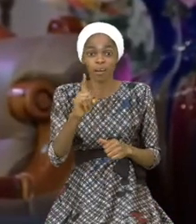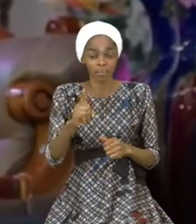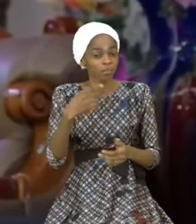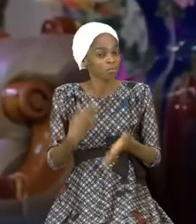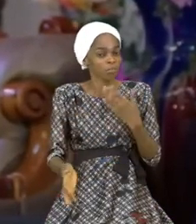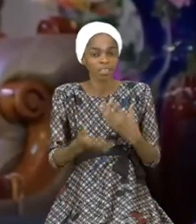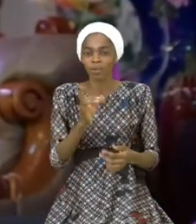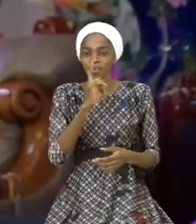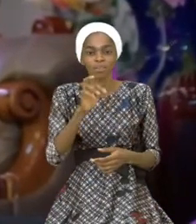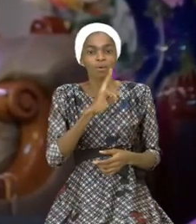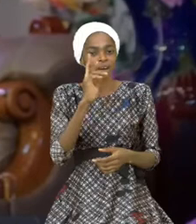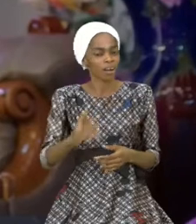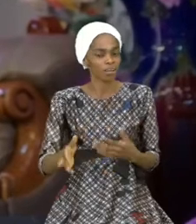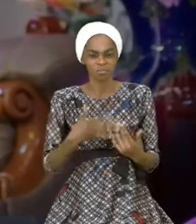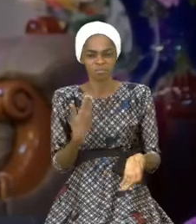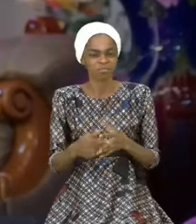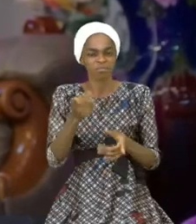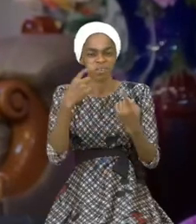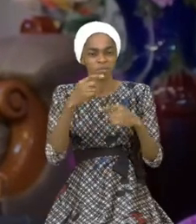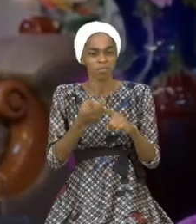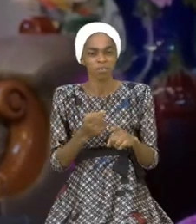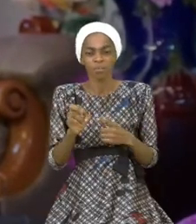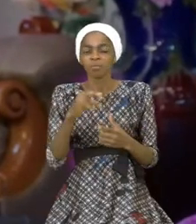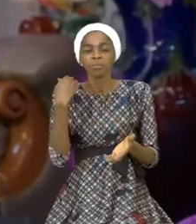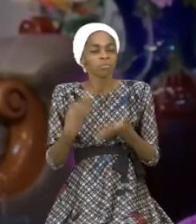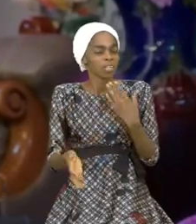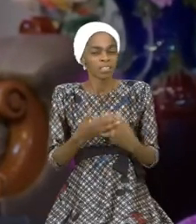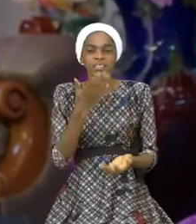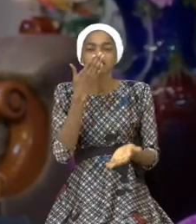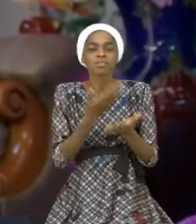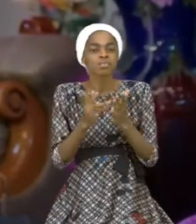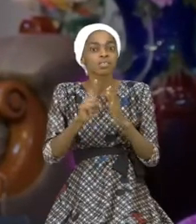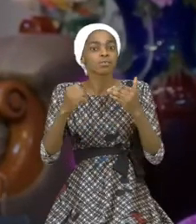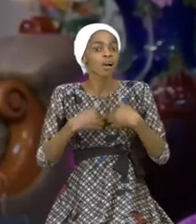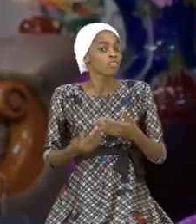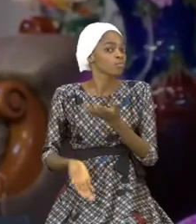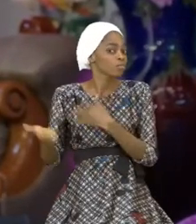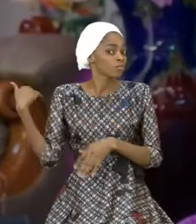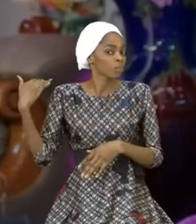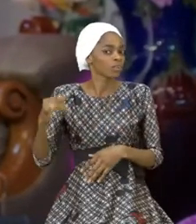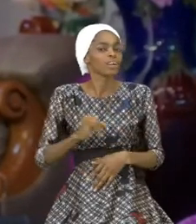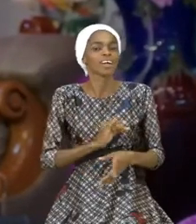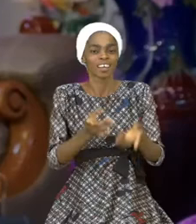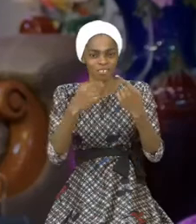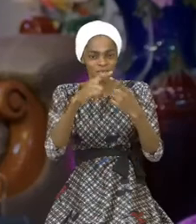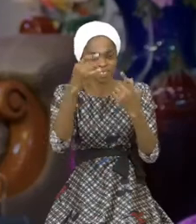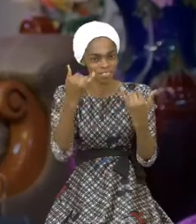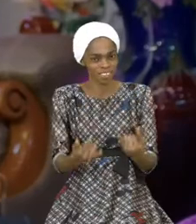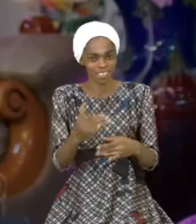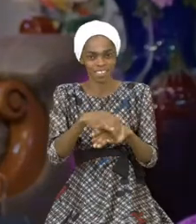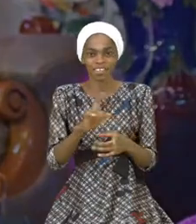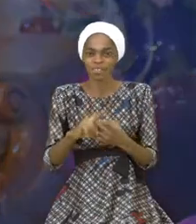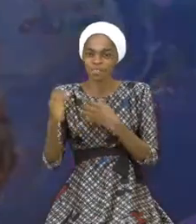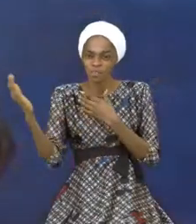coming from, and no matter the goodness that you have had in the past, I come to you tonight to